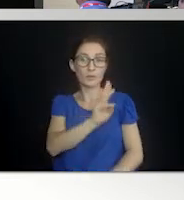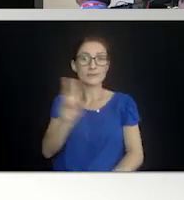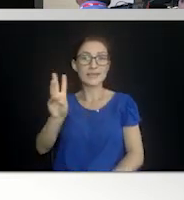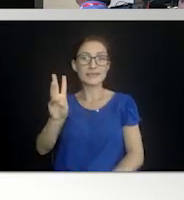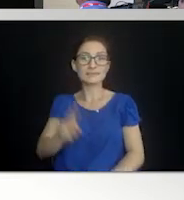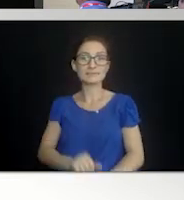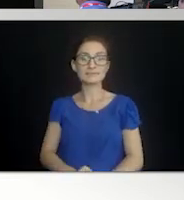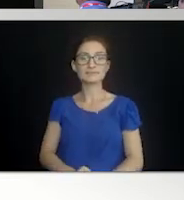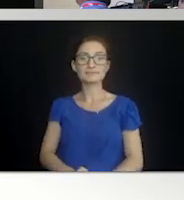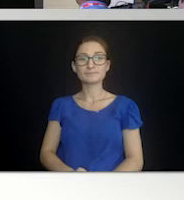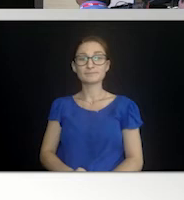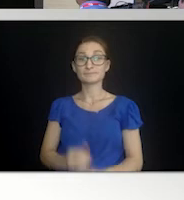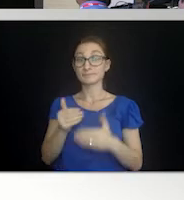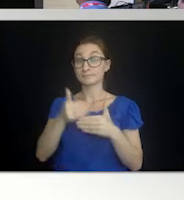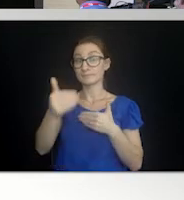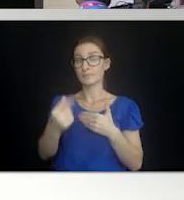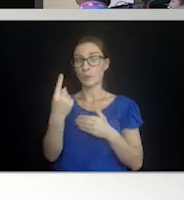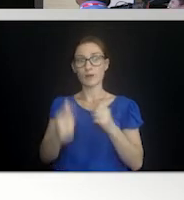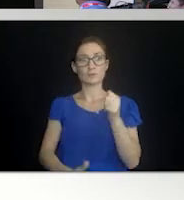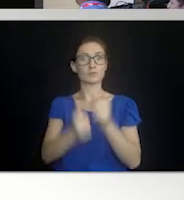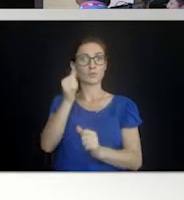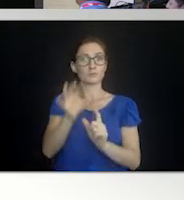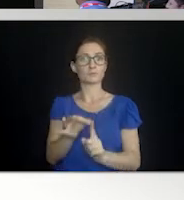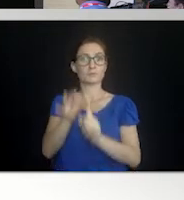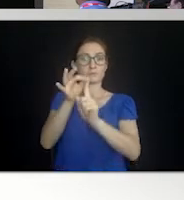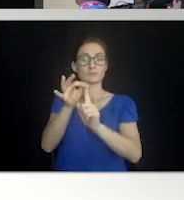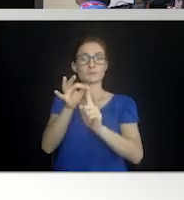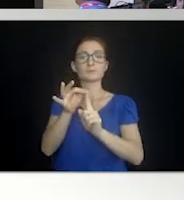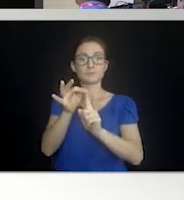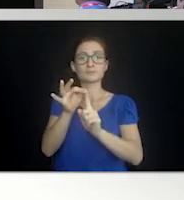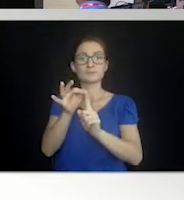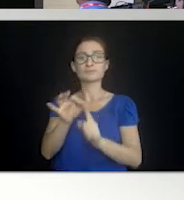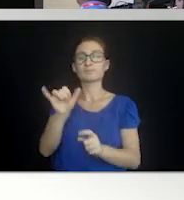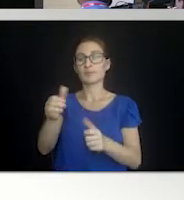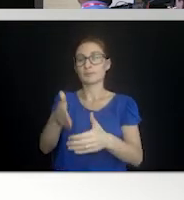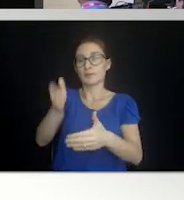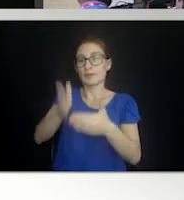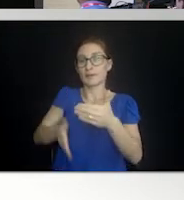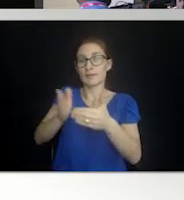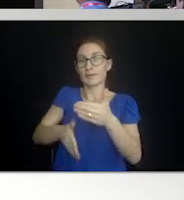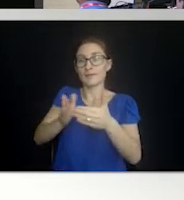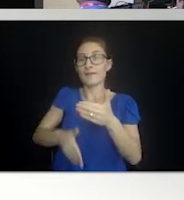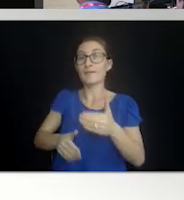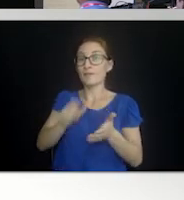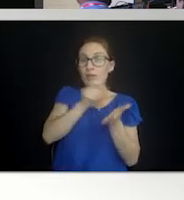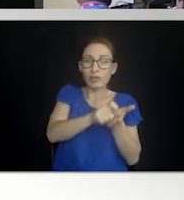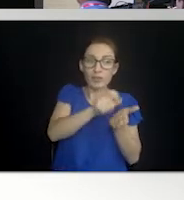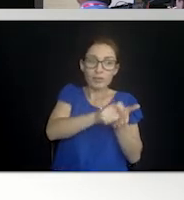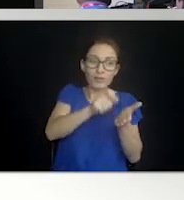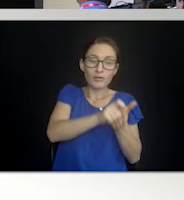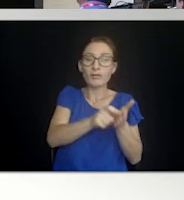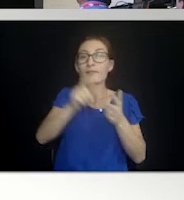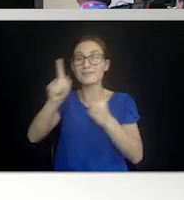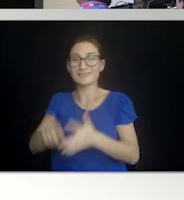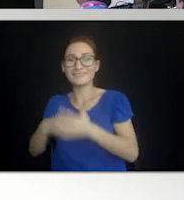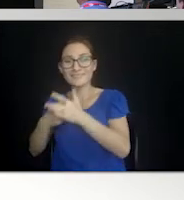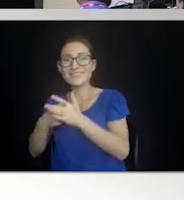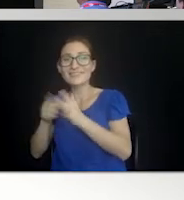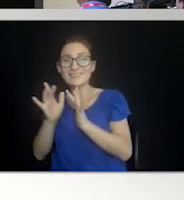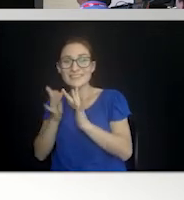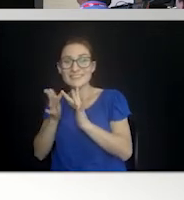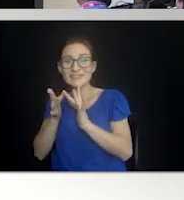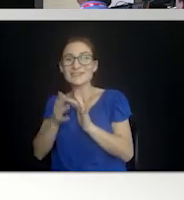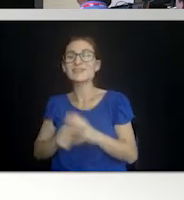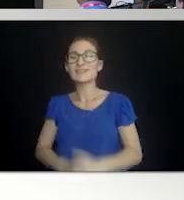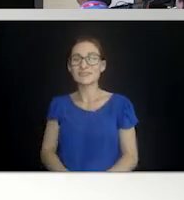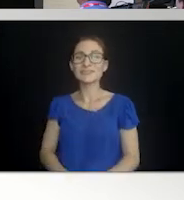this. Next up is one of our most unique features. It's basically the end of analog and the beginning of digital. Say goodbye